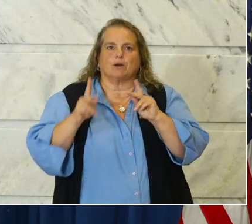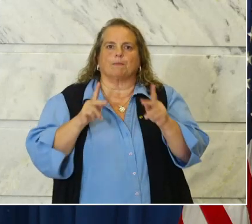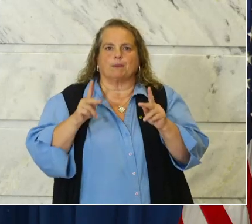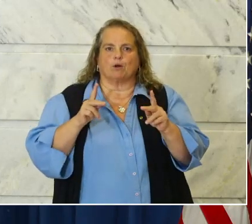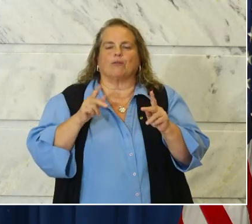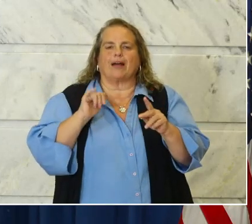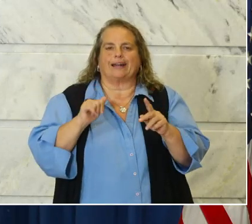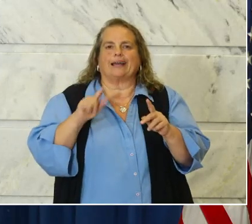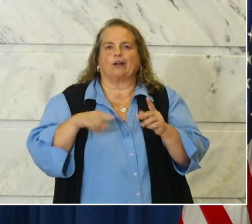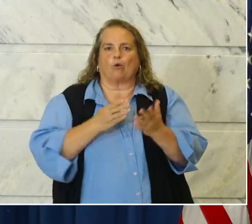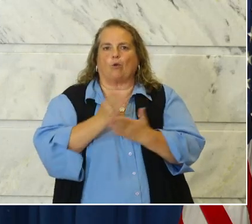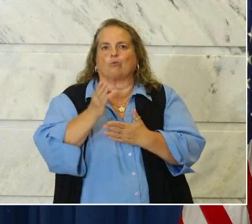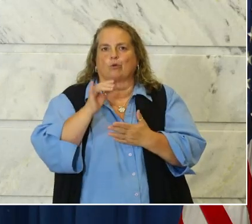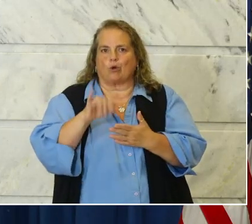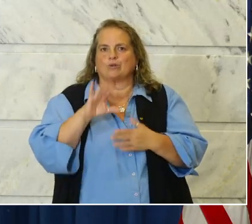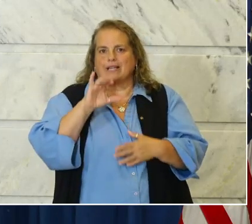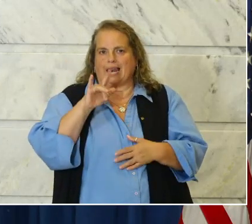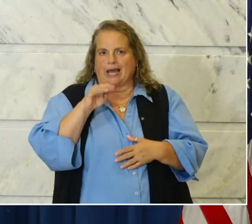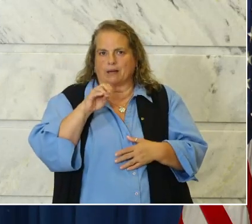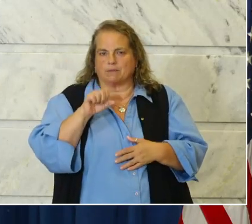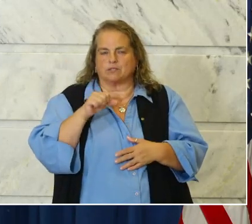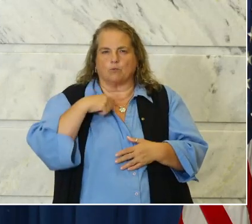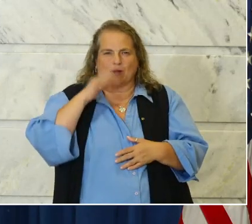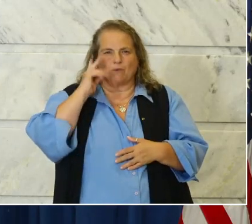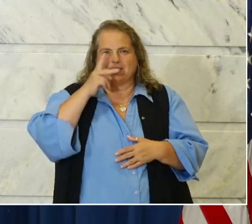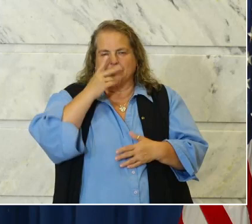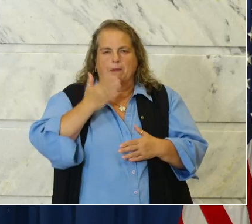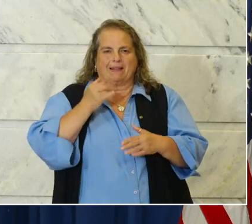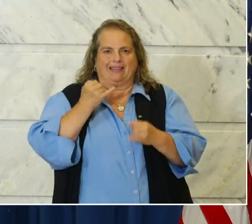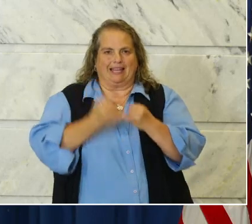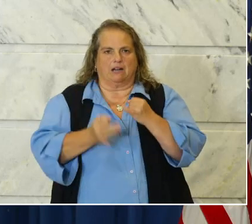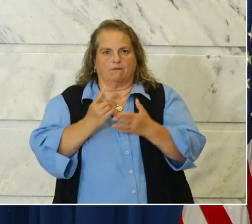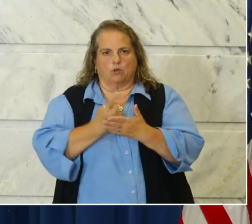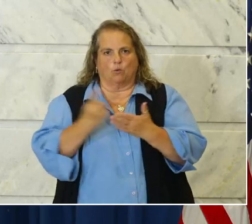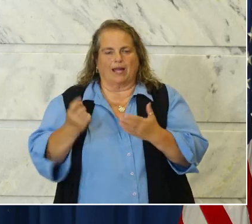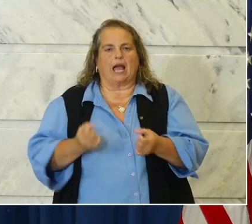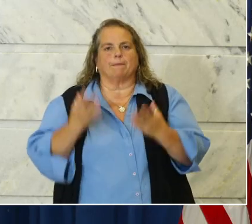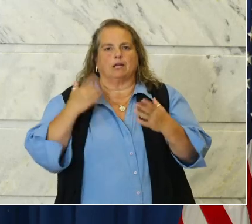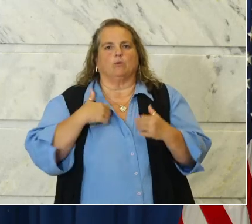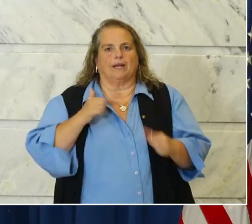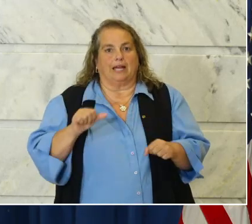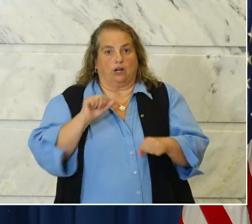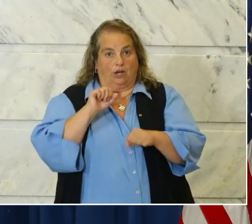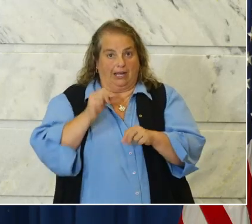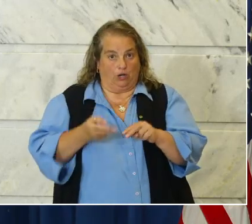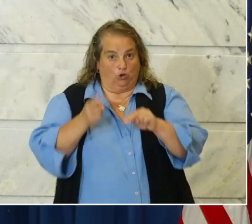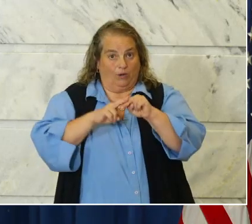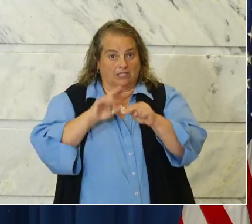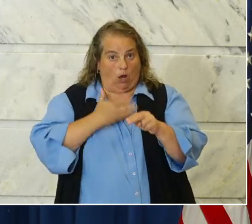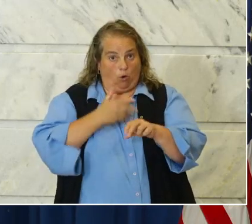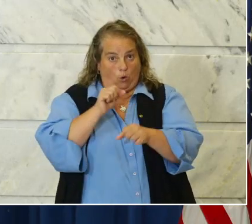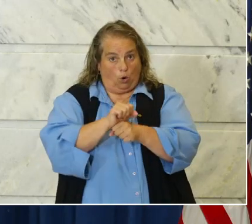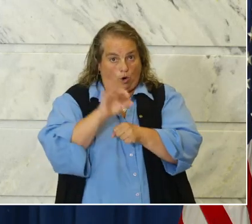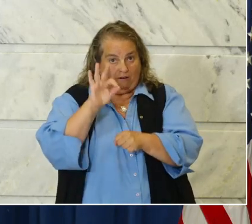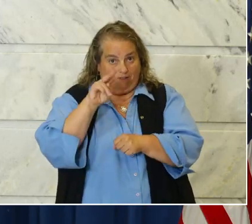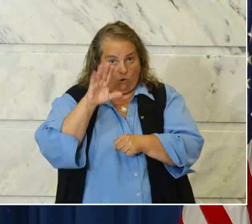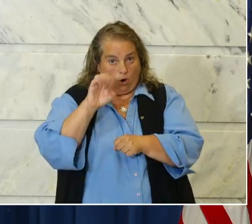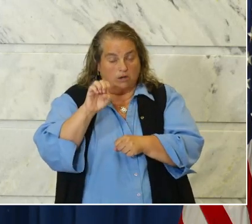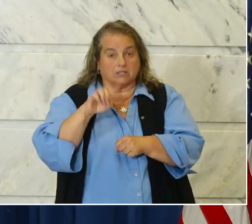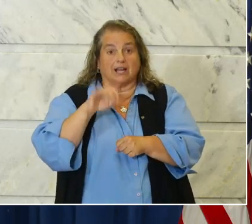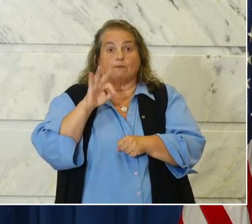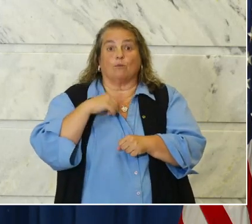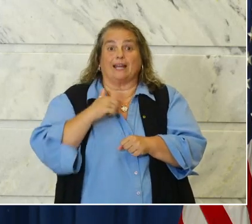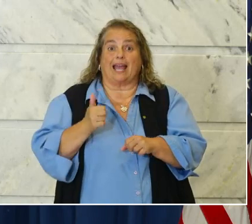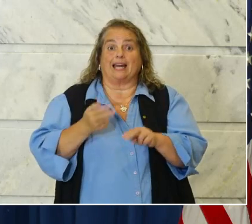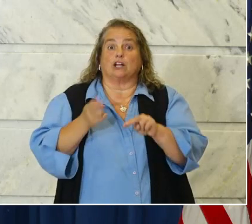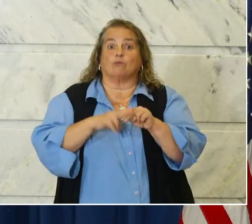can go through those. We'll be able to see, I think, by the end of the week about how much we can increase our workforce. And at previous times, we've increased our workforce in